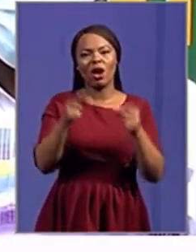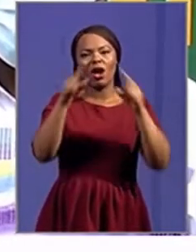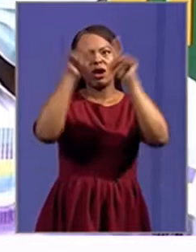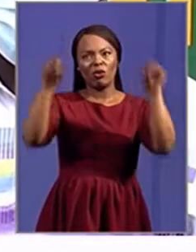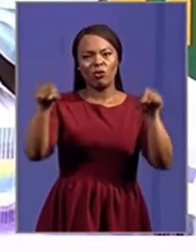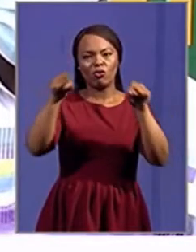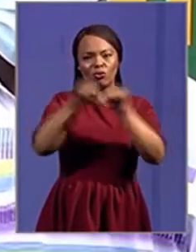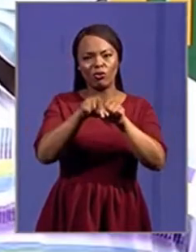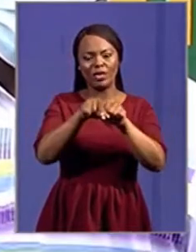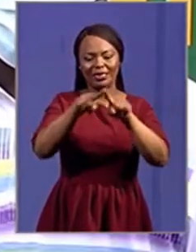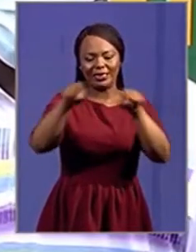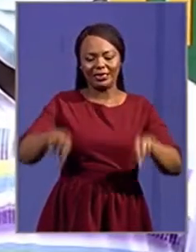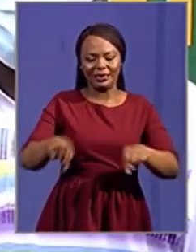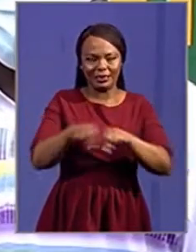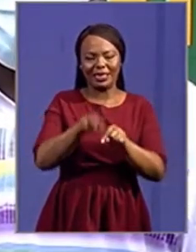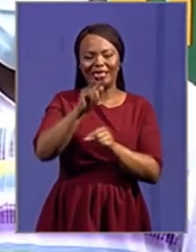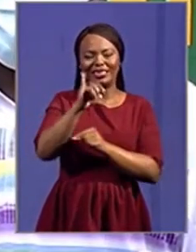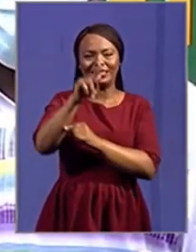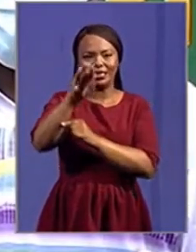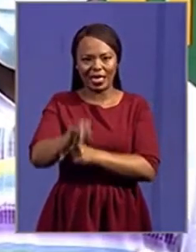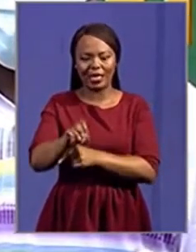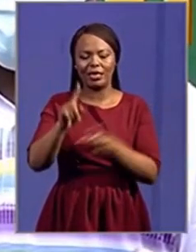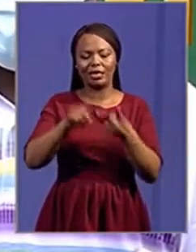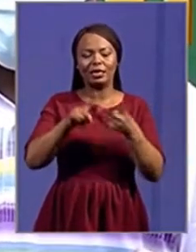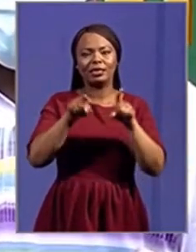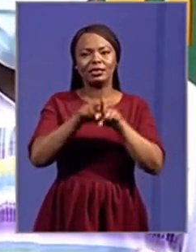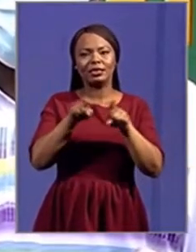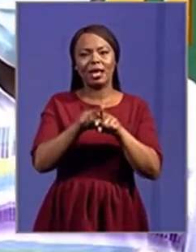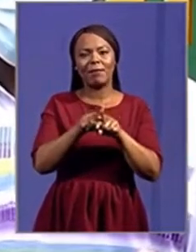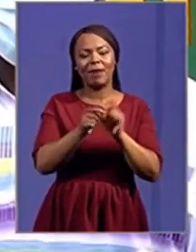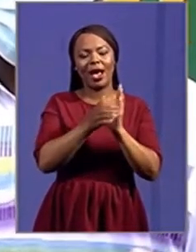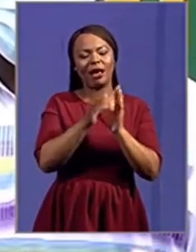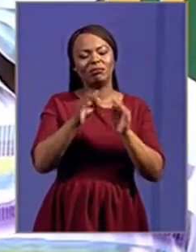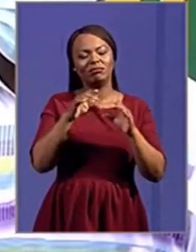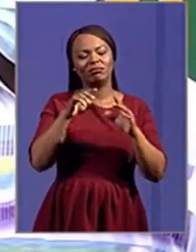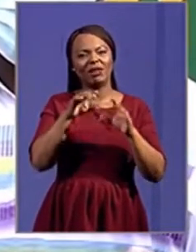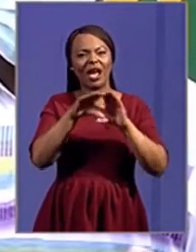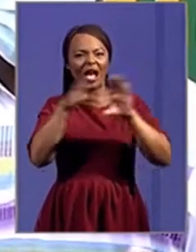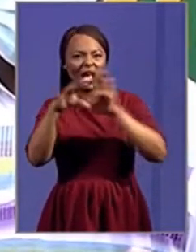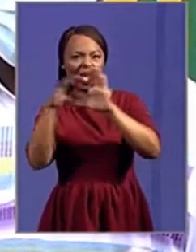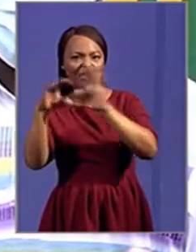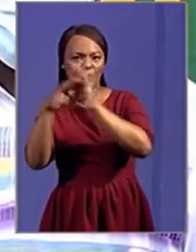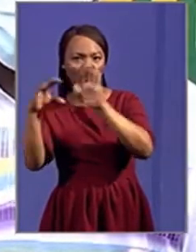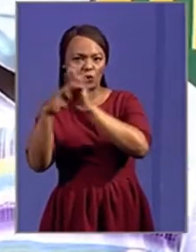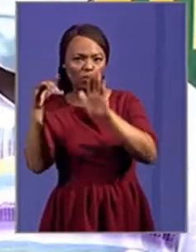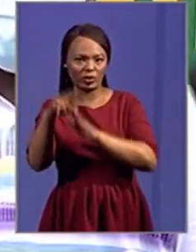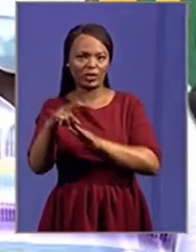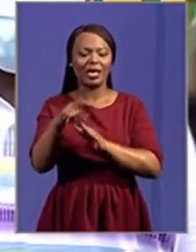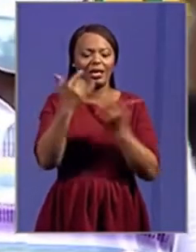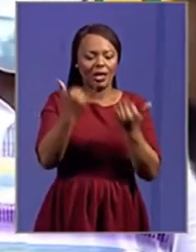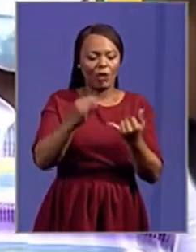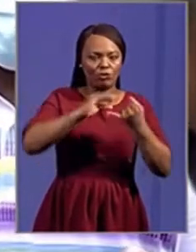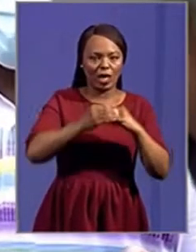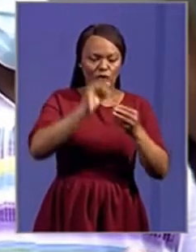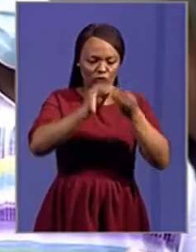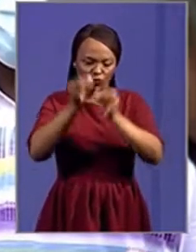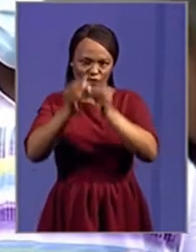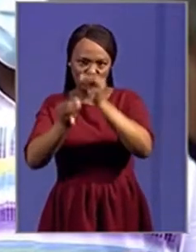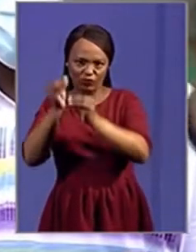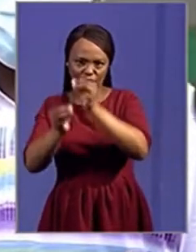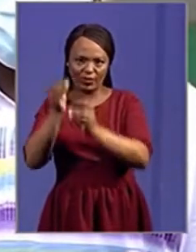is a contractor already in the ward that is busy building some houses for the citizens in this ward, for the community in this ward.